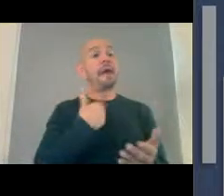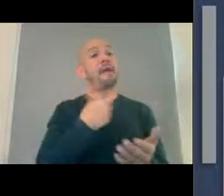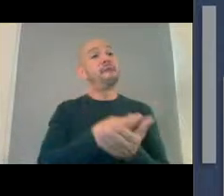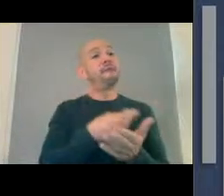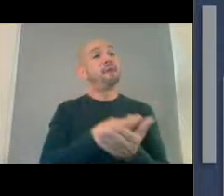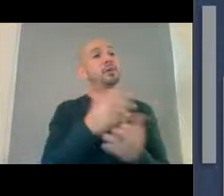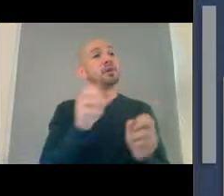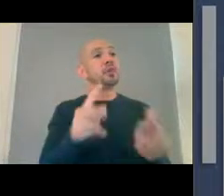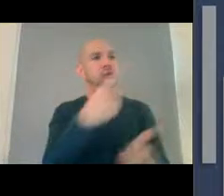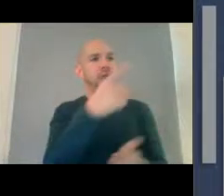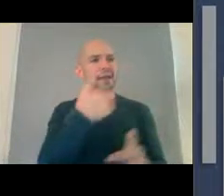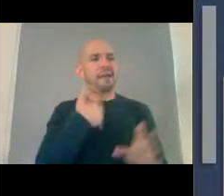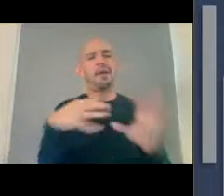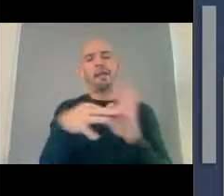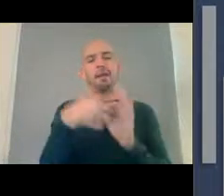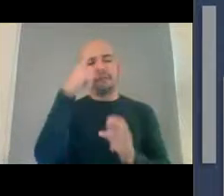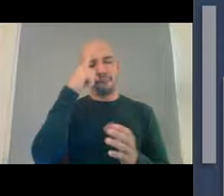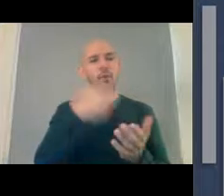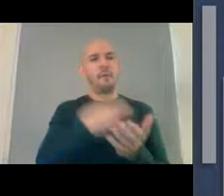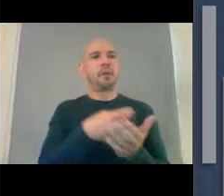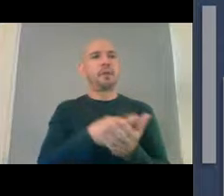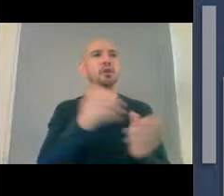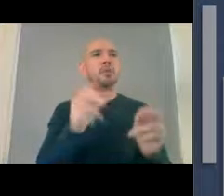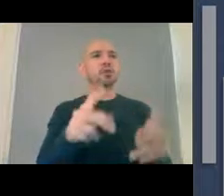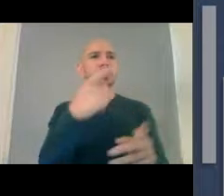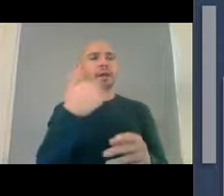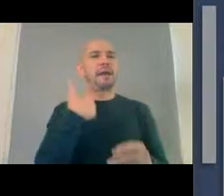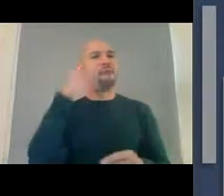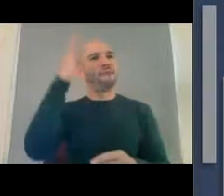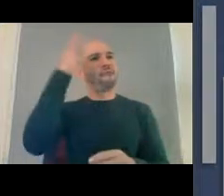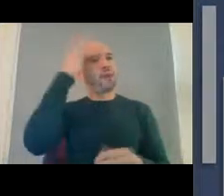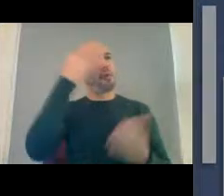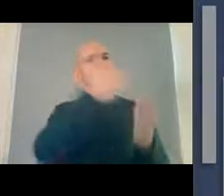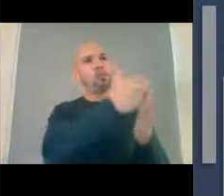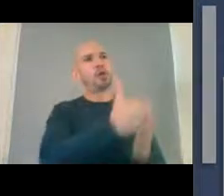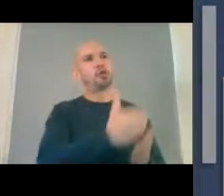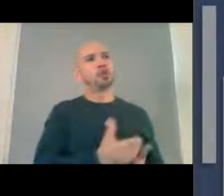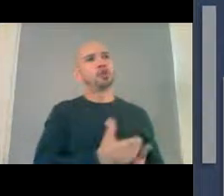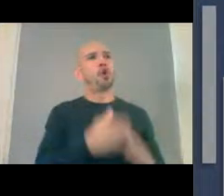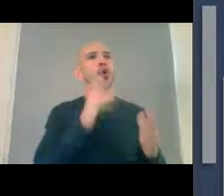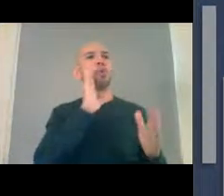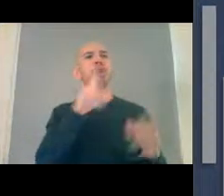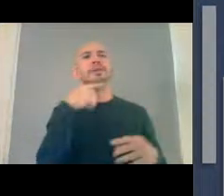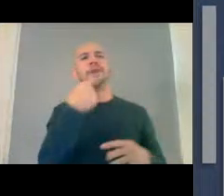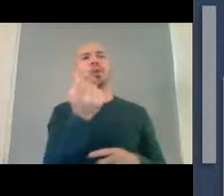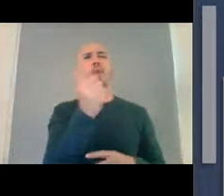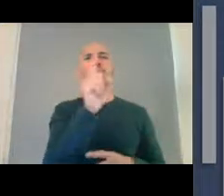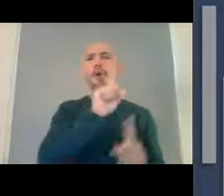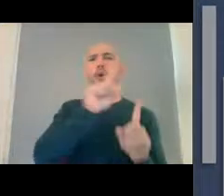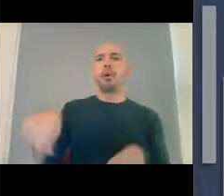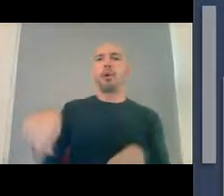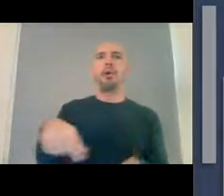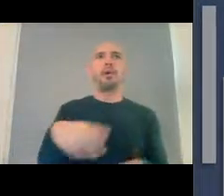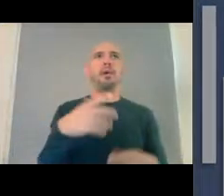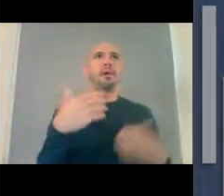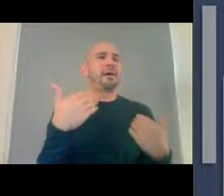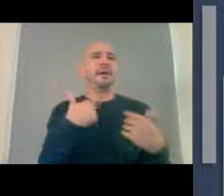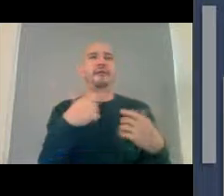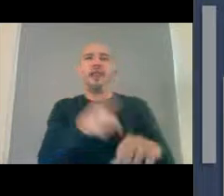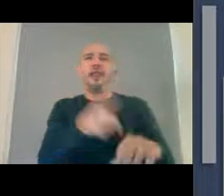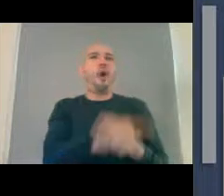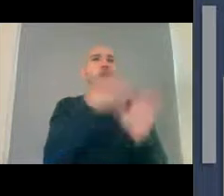funding opportunity that was in the federal register and it tells you right where to go got it thank you it's probably some long big strong out thing